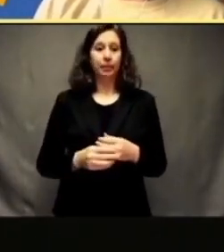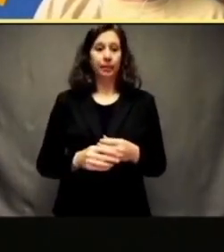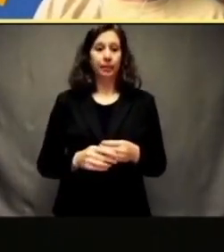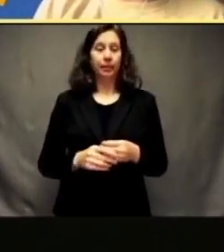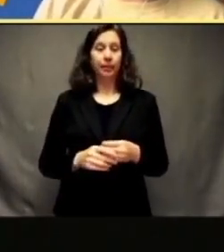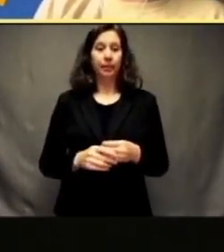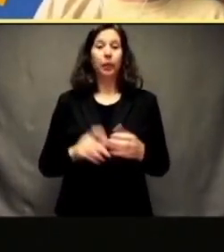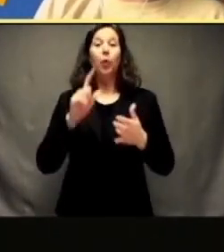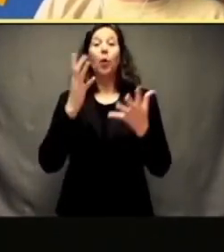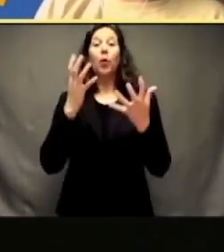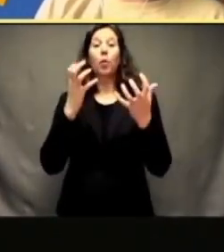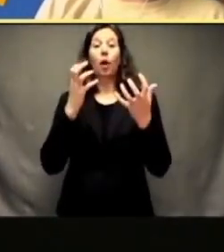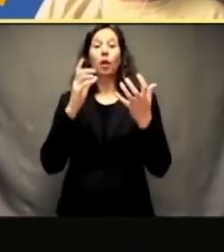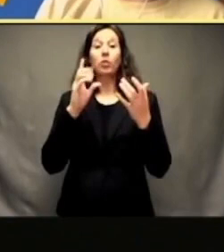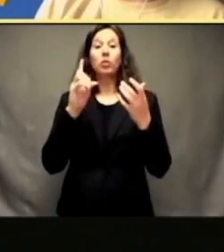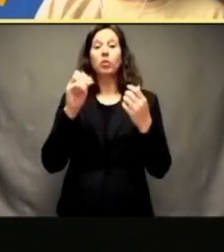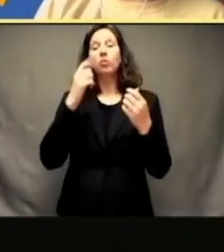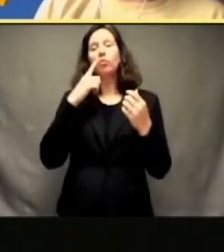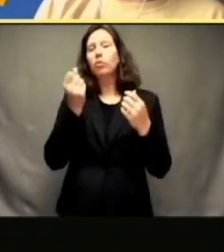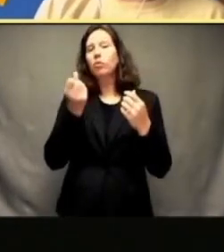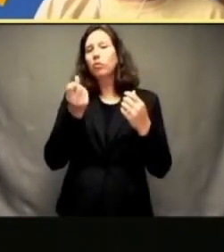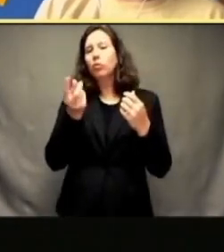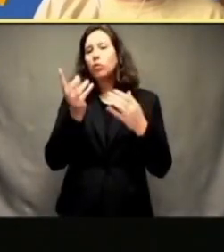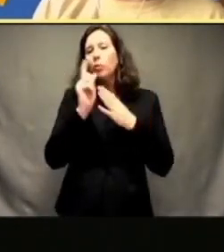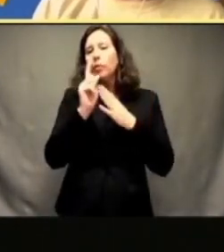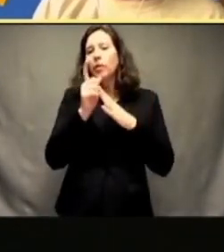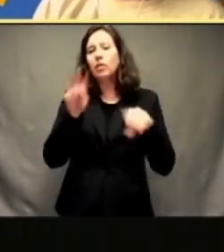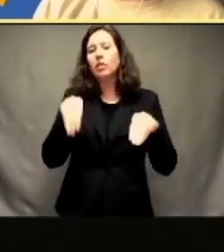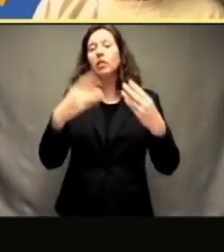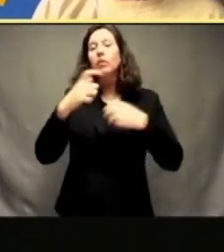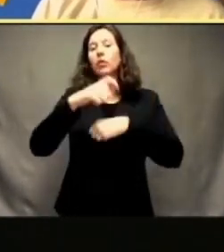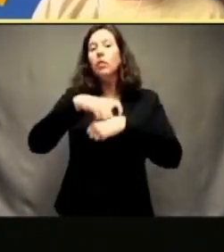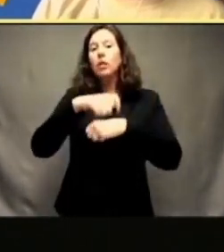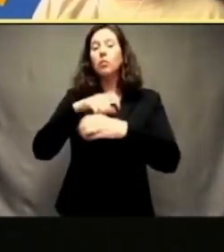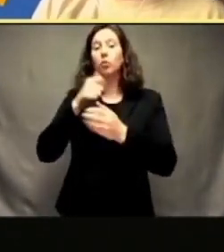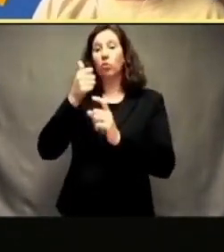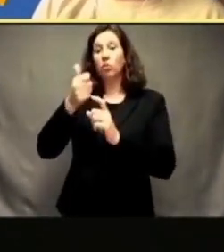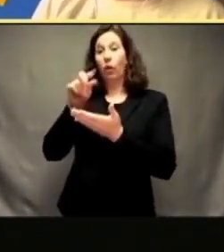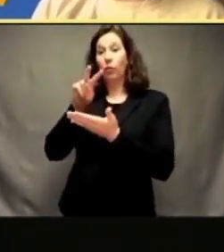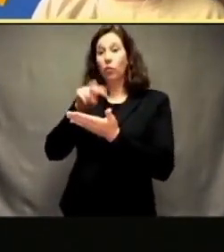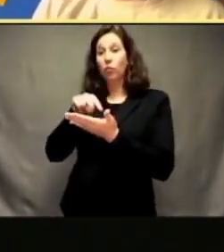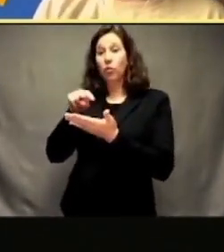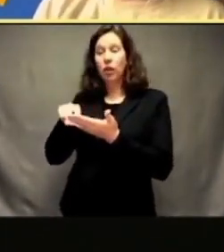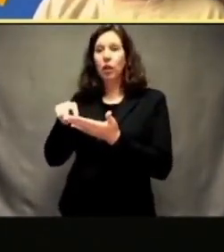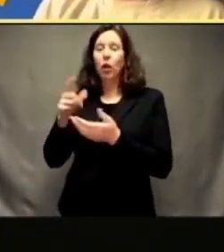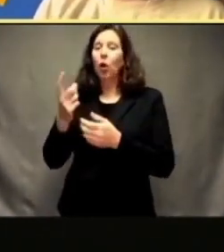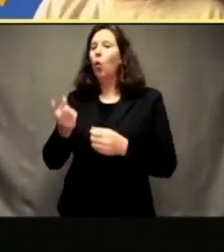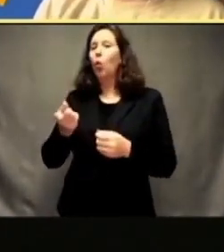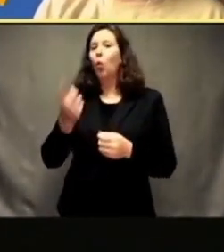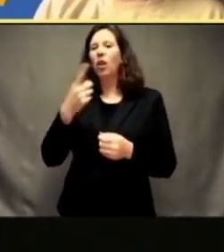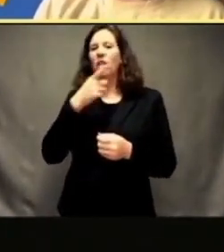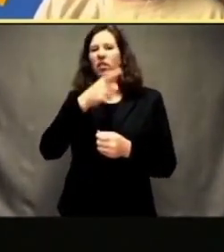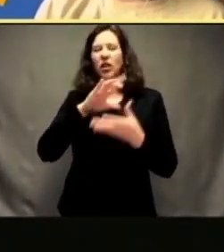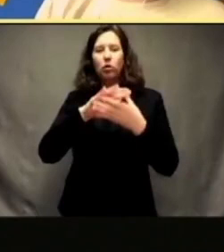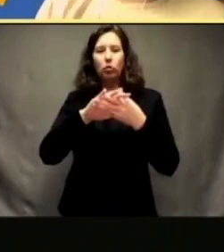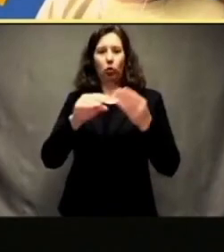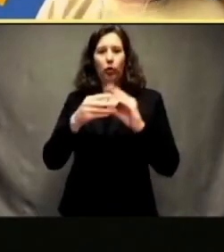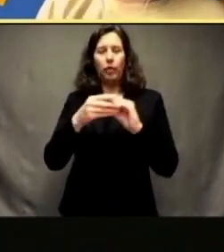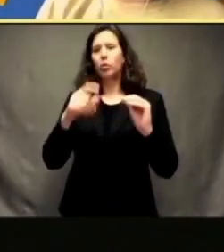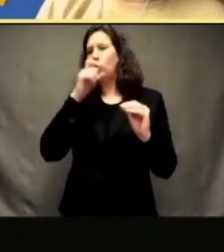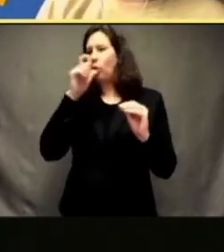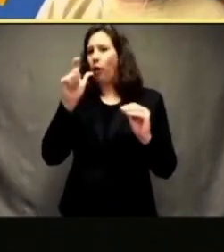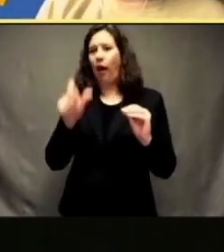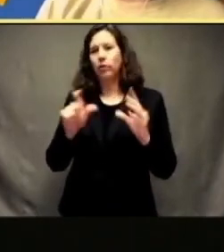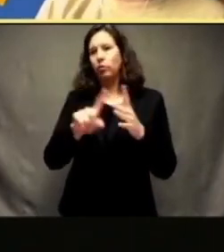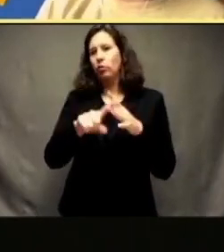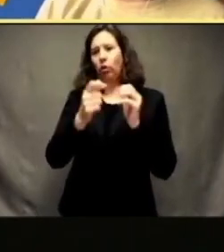want to do for the next few minutes is to give you time to read through at least one of these facilitator stories. You don't have to start